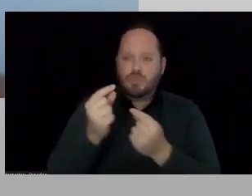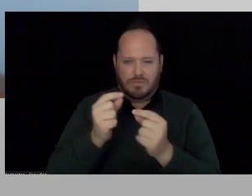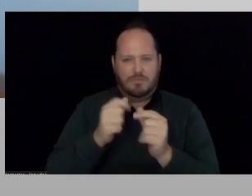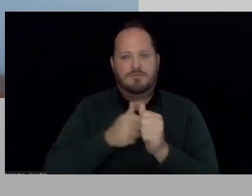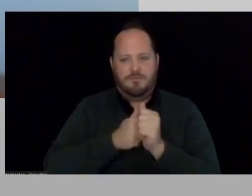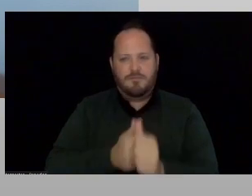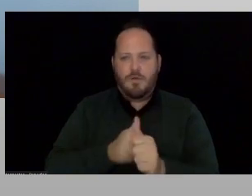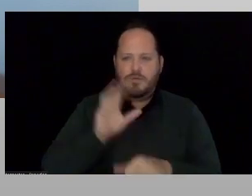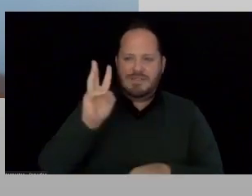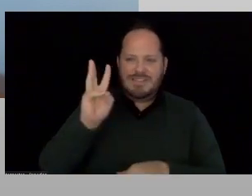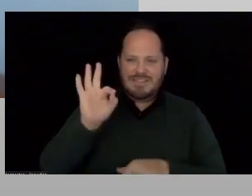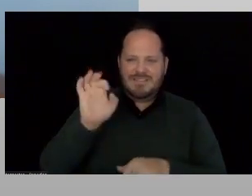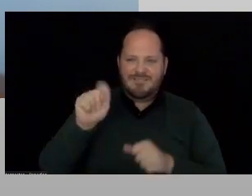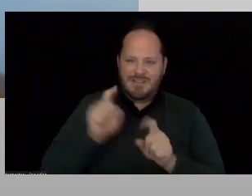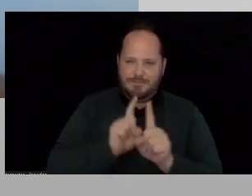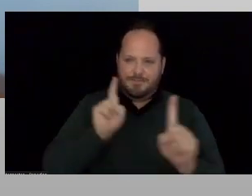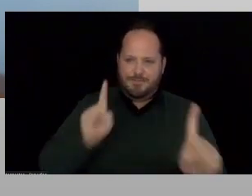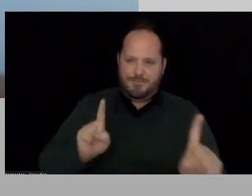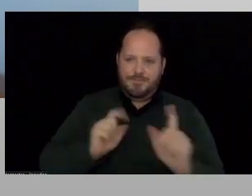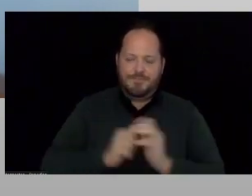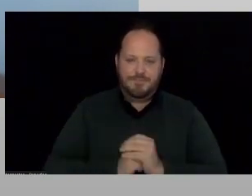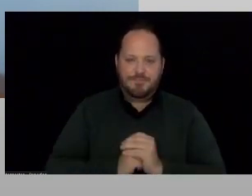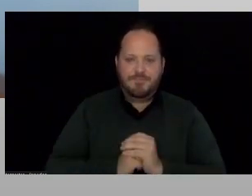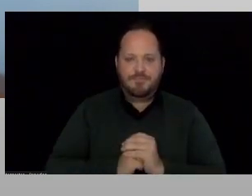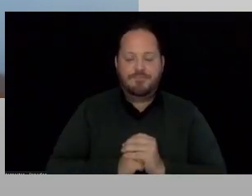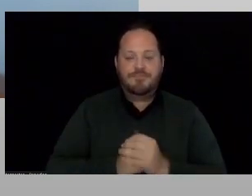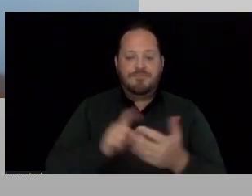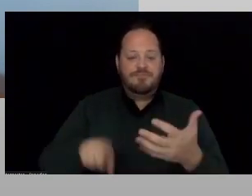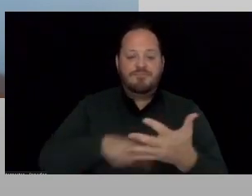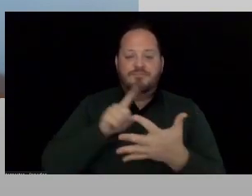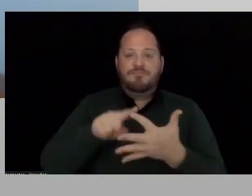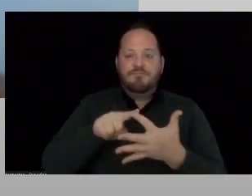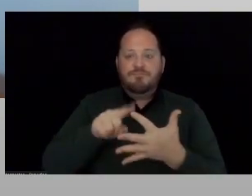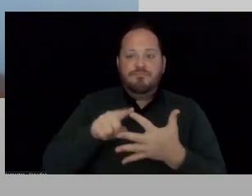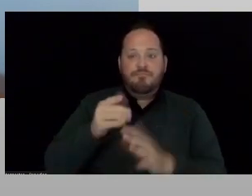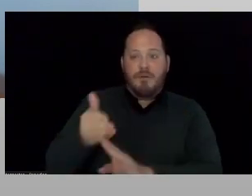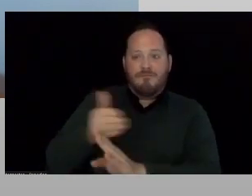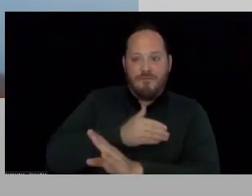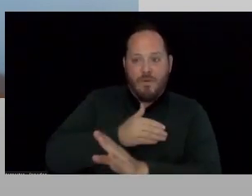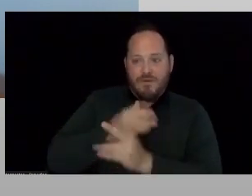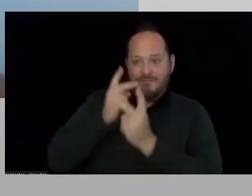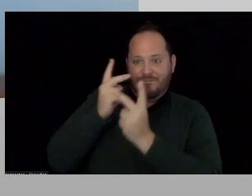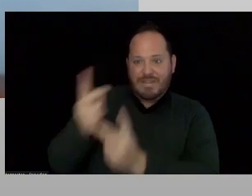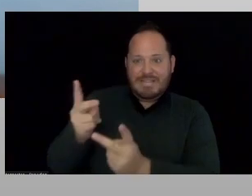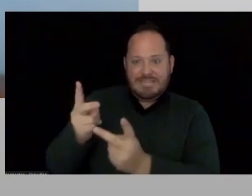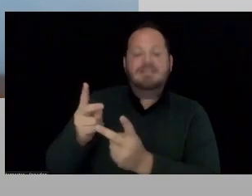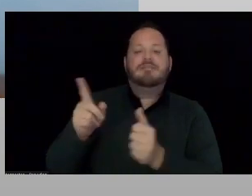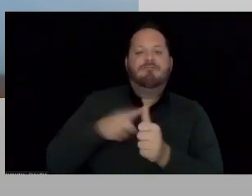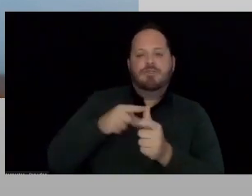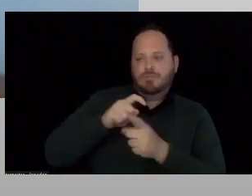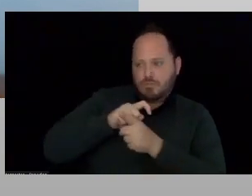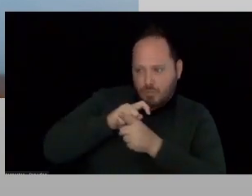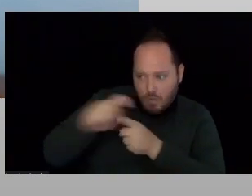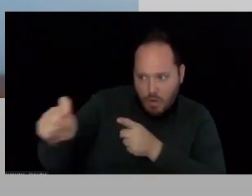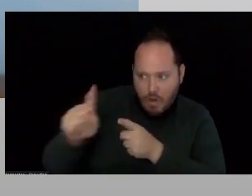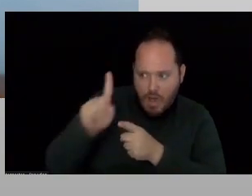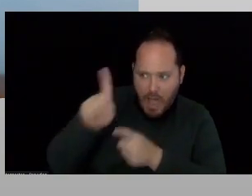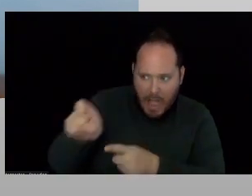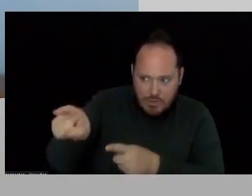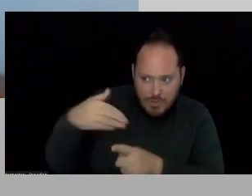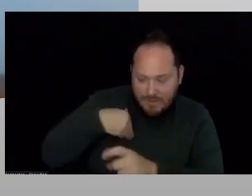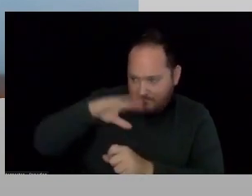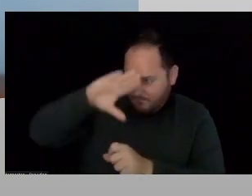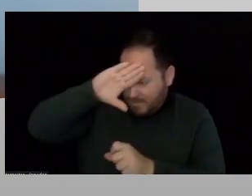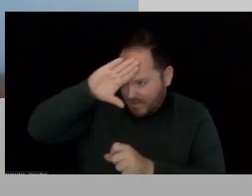one's really important. Before each visit with your client, call ahead. Ask, are they experiencing fever, cough, shortness